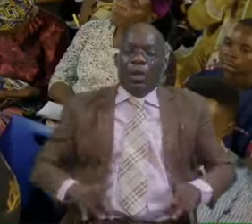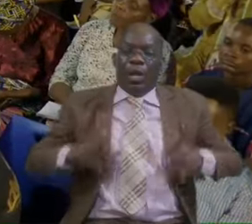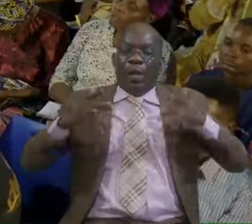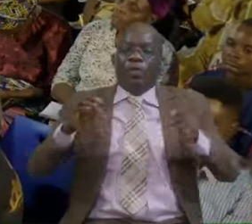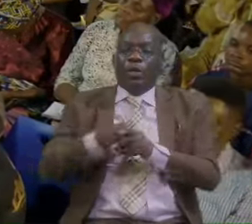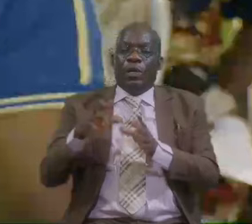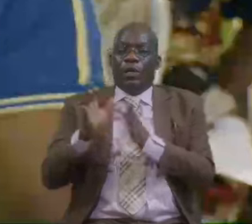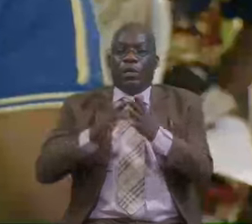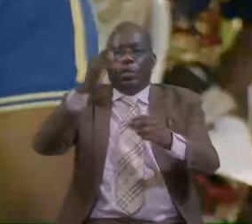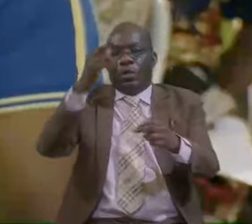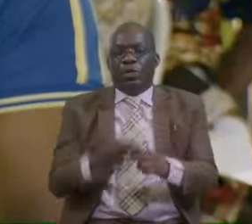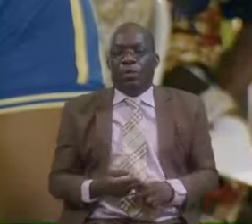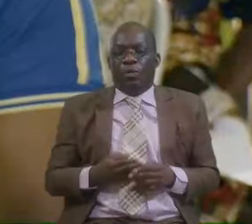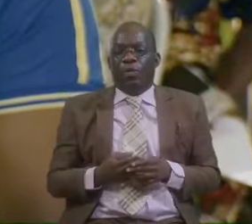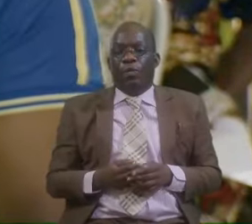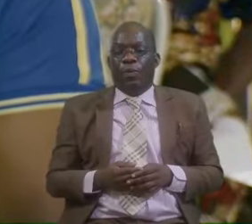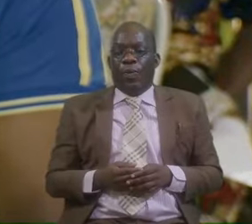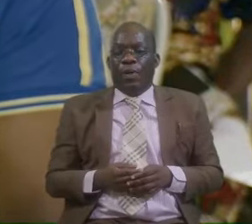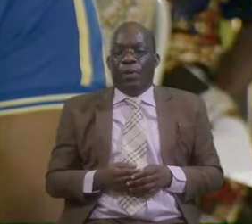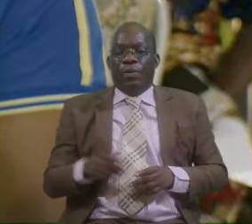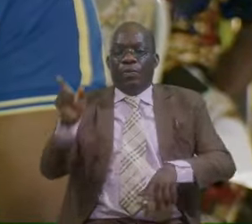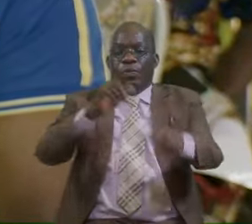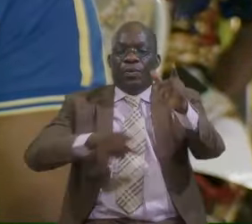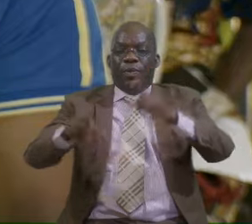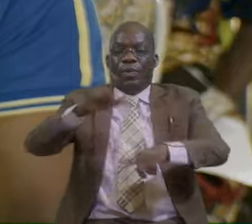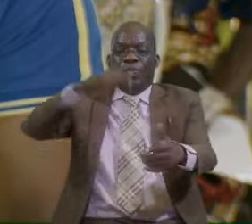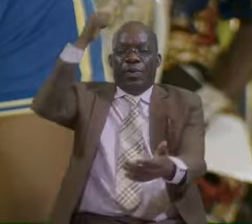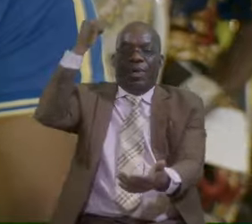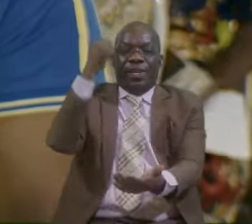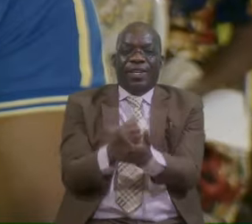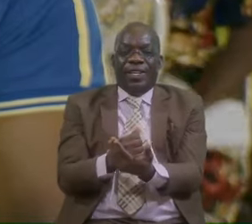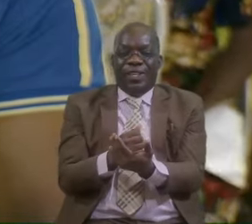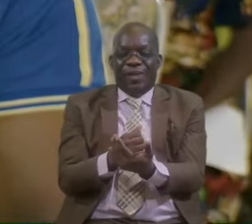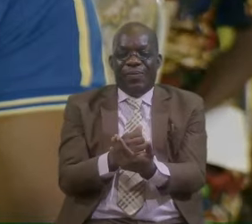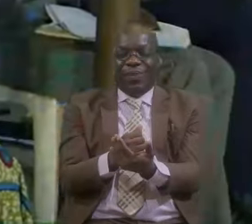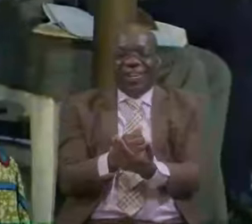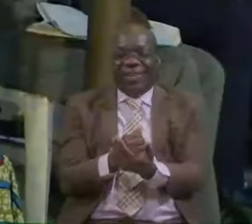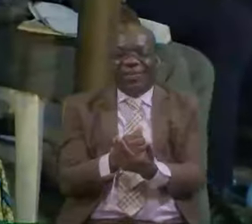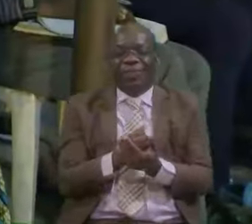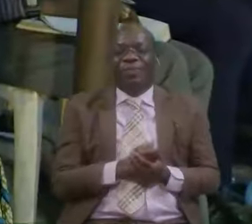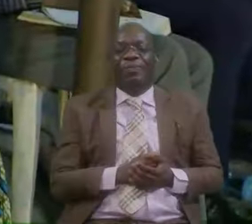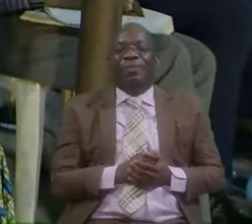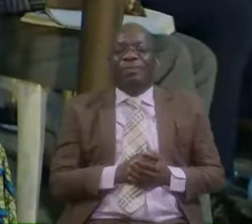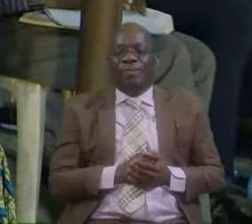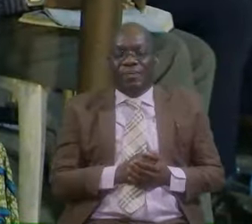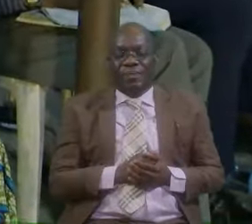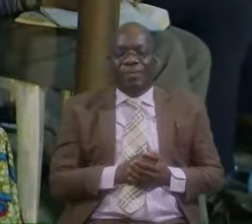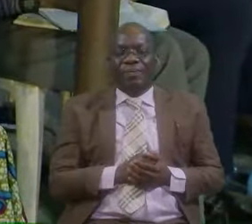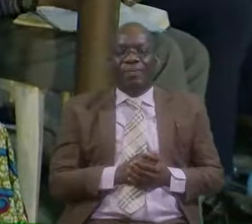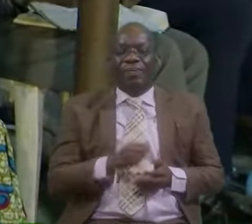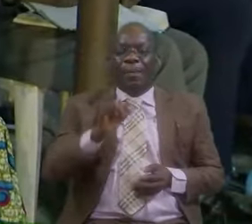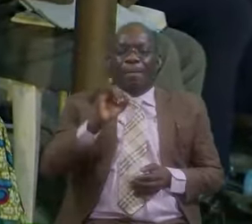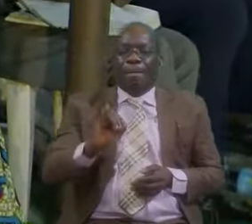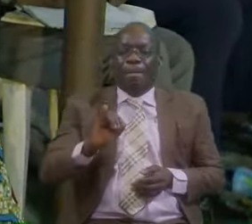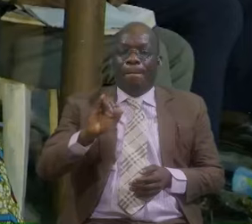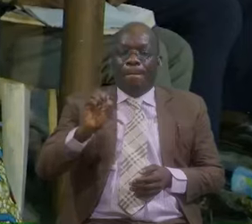Jesus' name. Somebody say amen. Isaiah chapter 53,